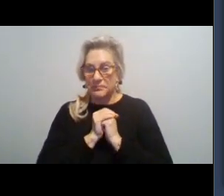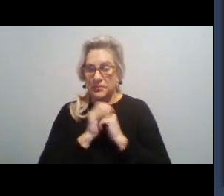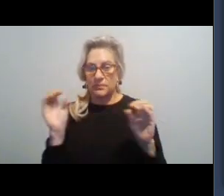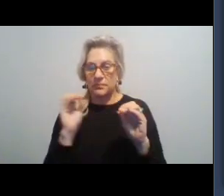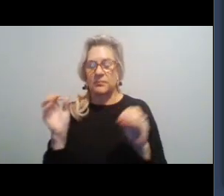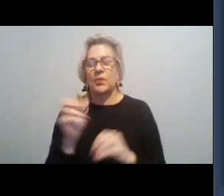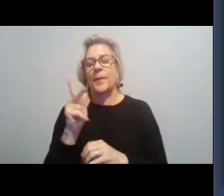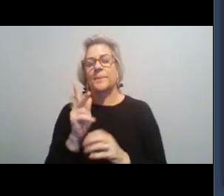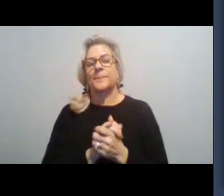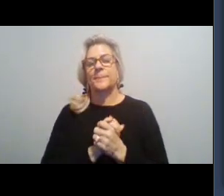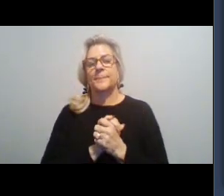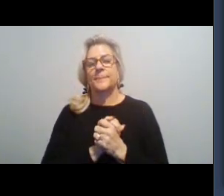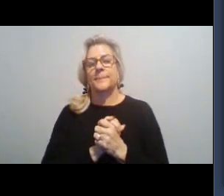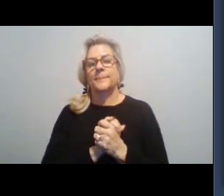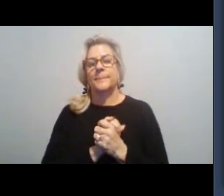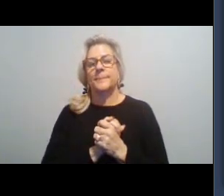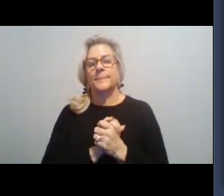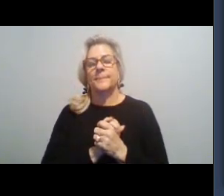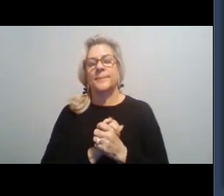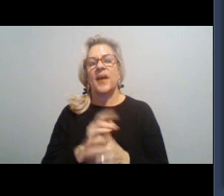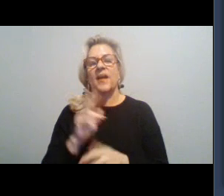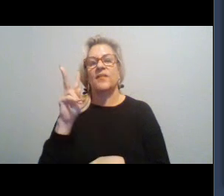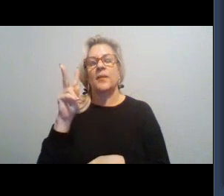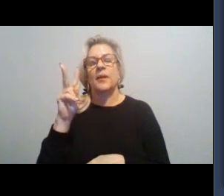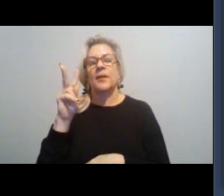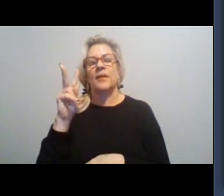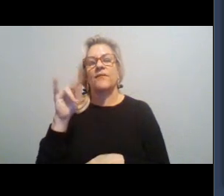Okay, yes, Vice Chair Gardino?